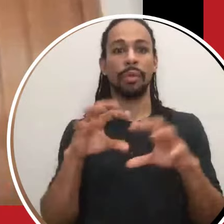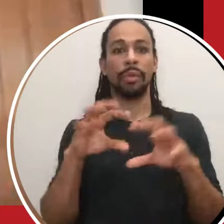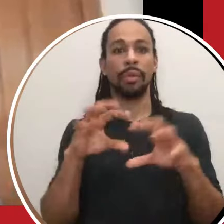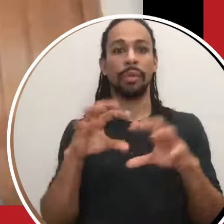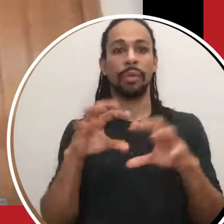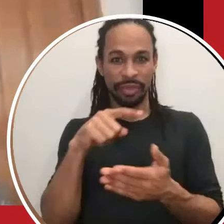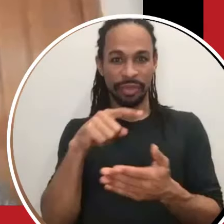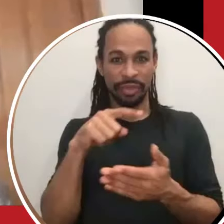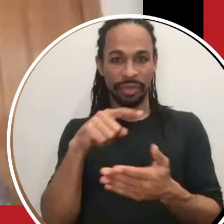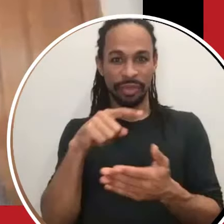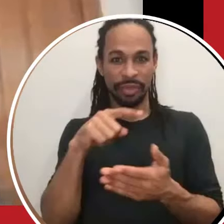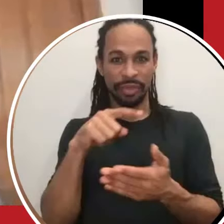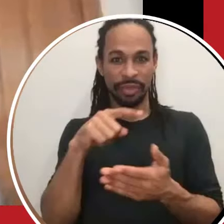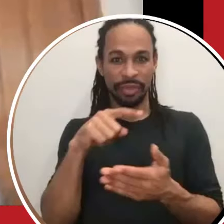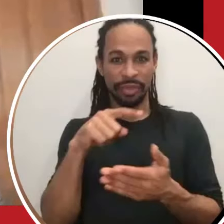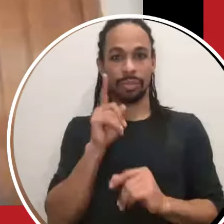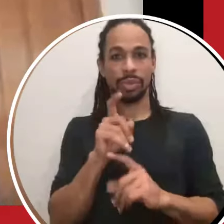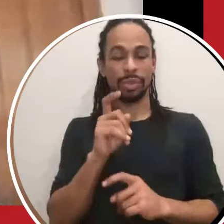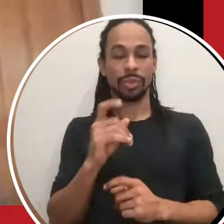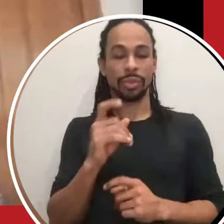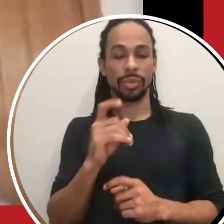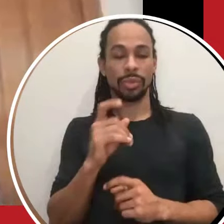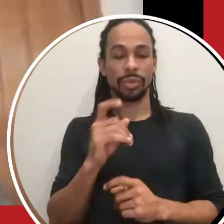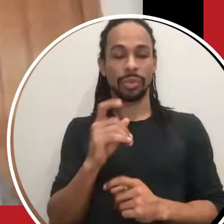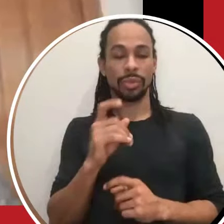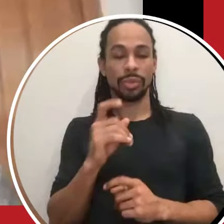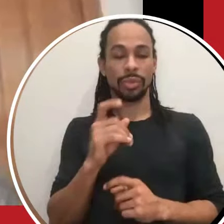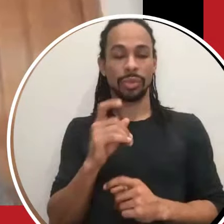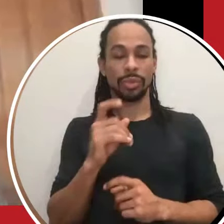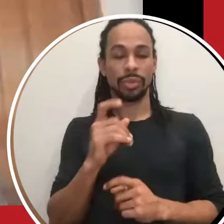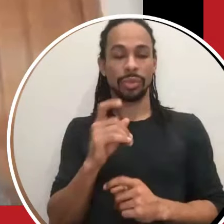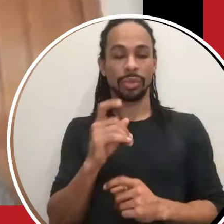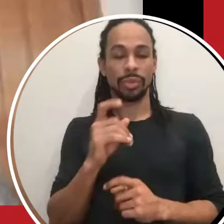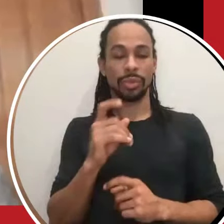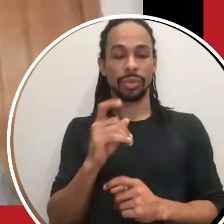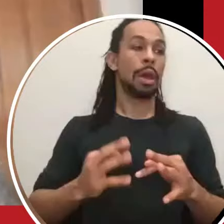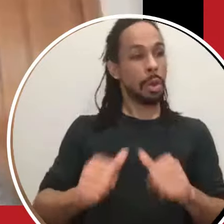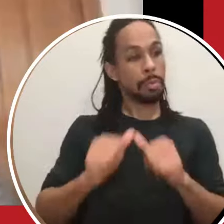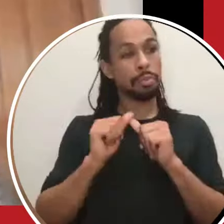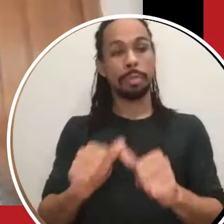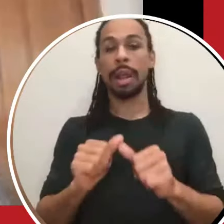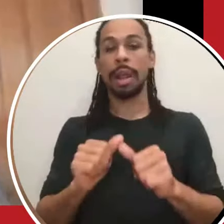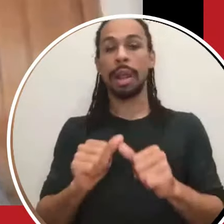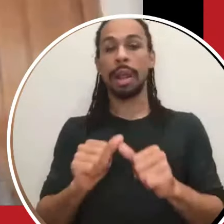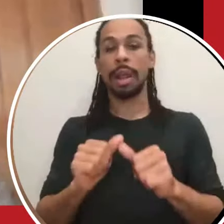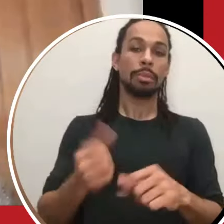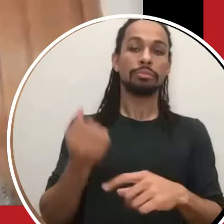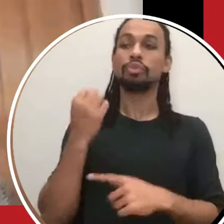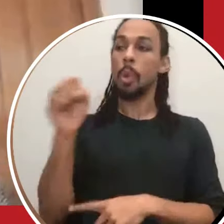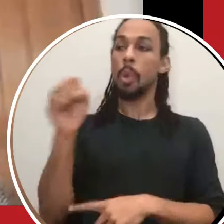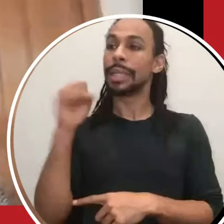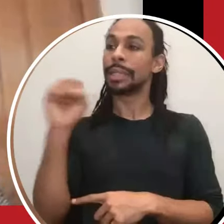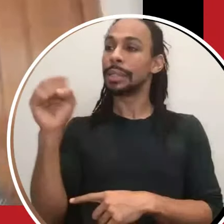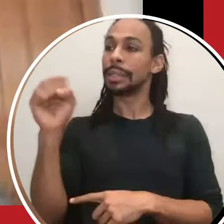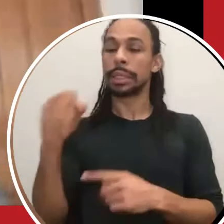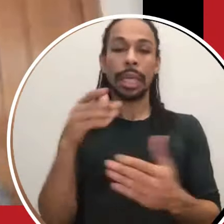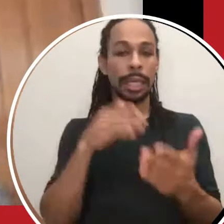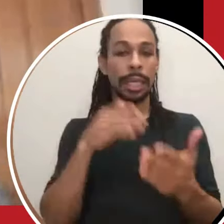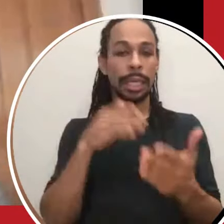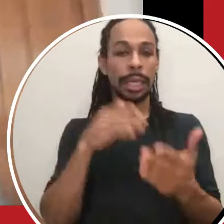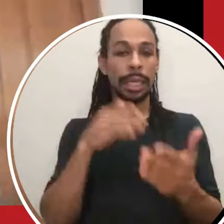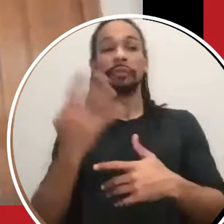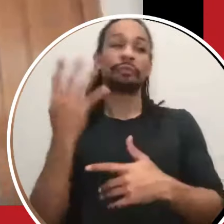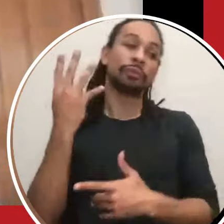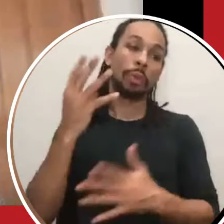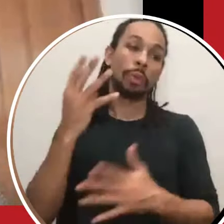permanently in opposition, to permanently protesting against 3 or 4 important issues? Why shouldn't